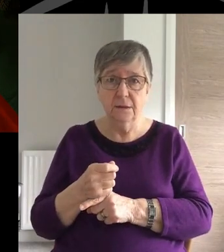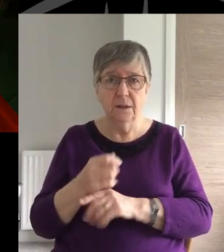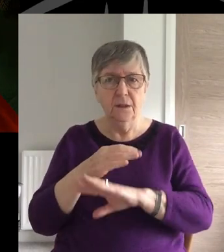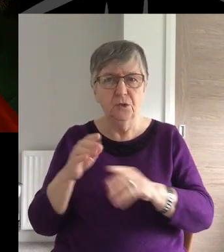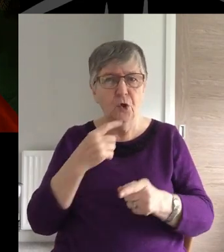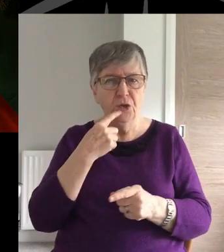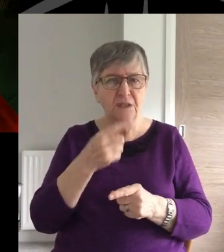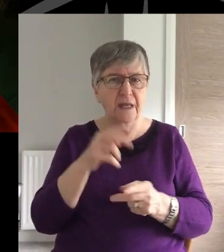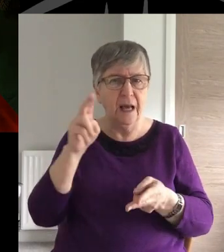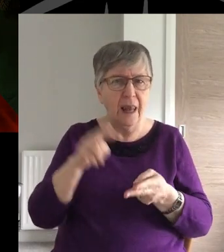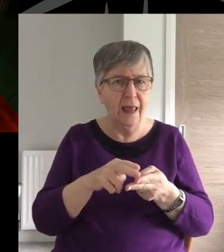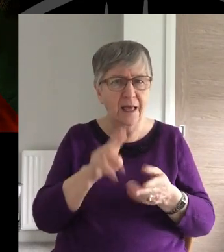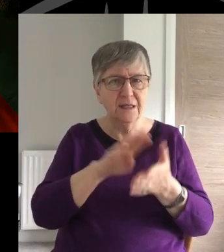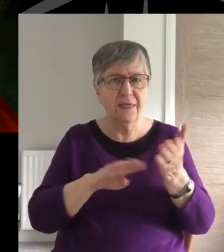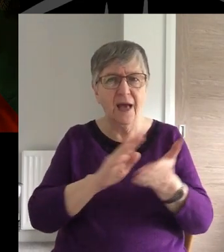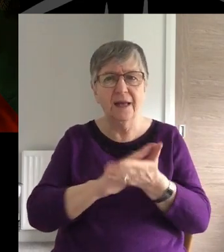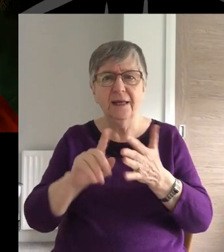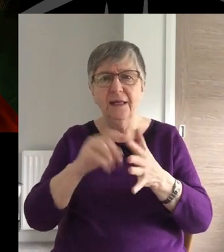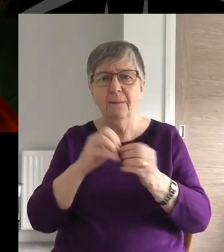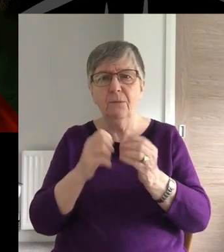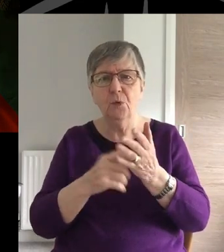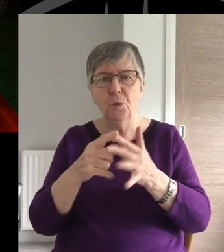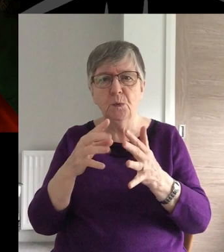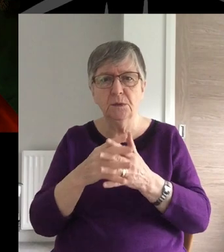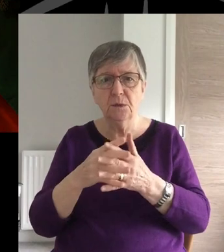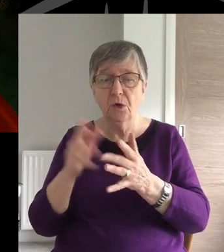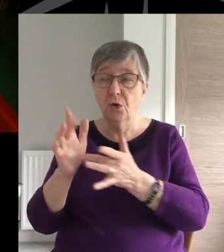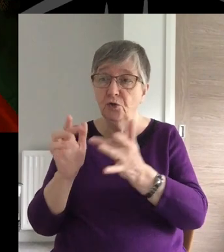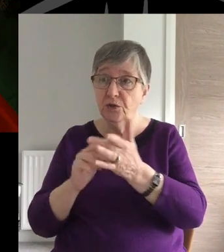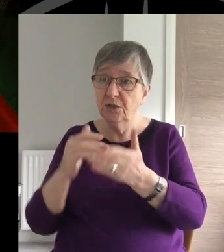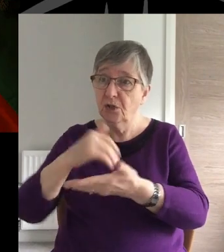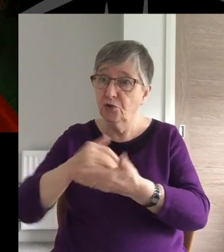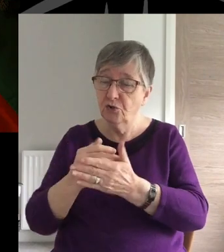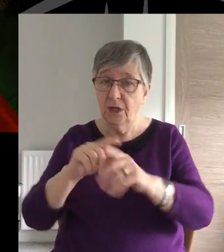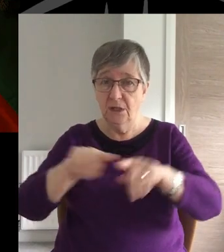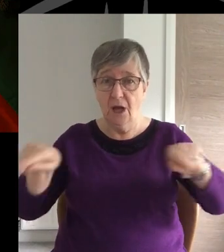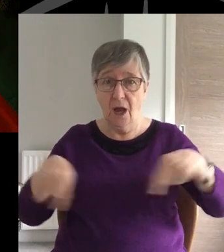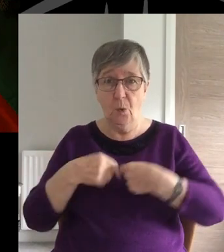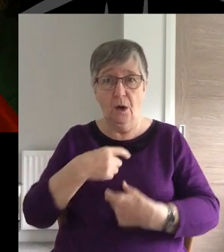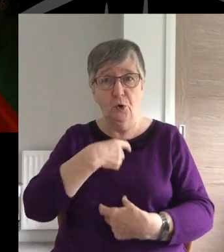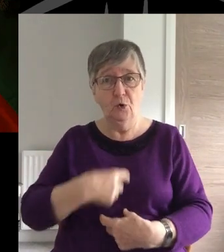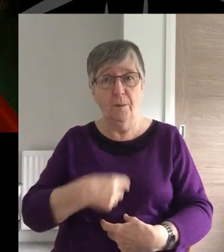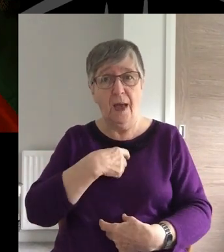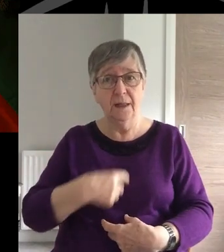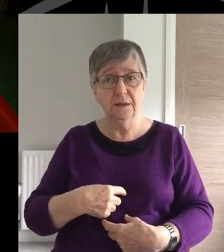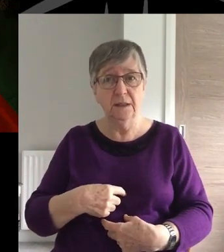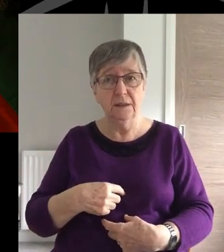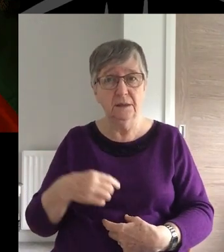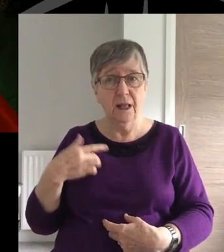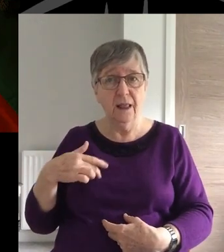than the writer to the Hebrews is saying when he said, verse 14, Jesus shared in our humanity.